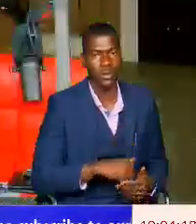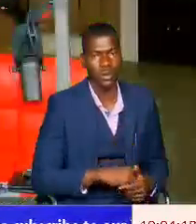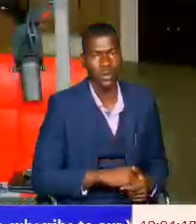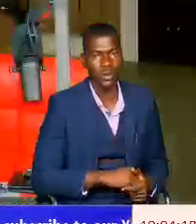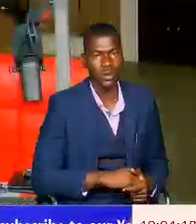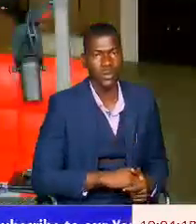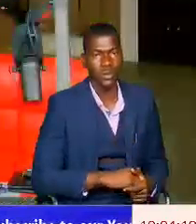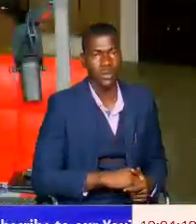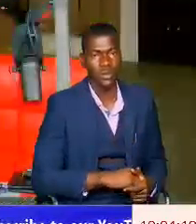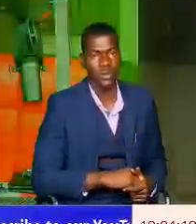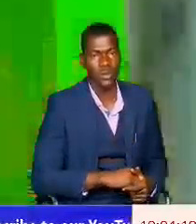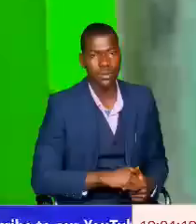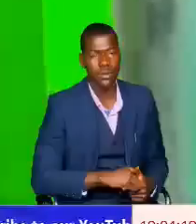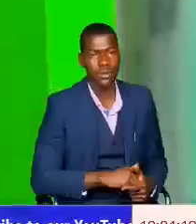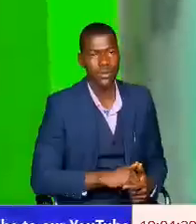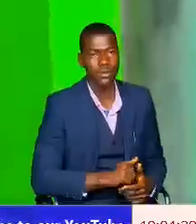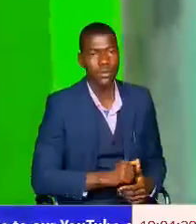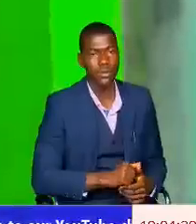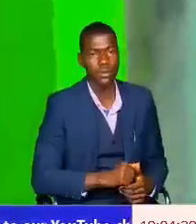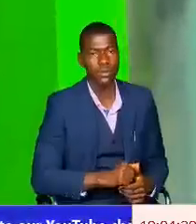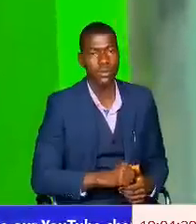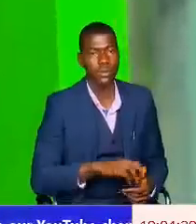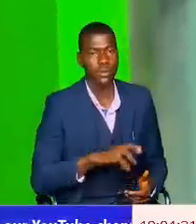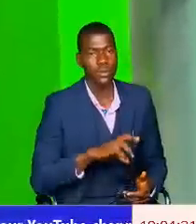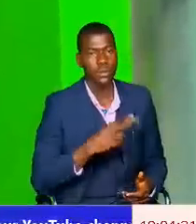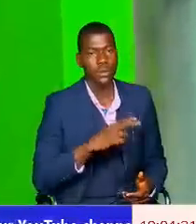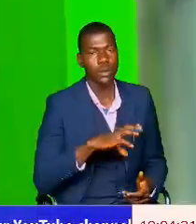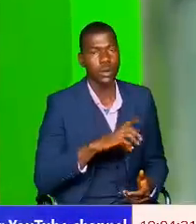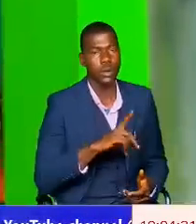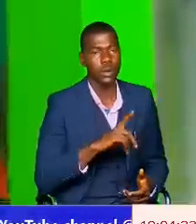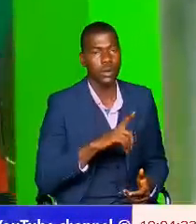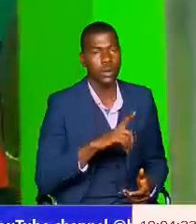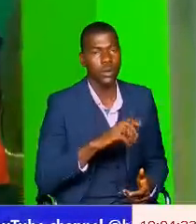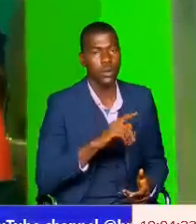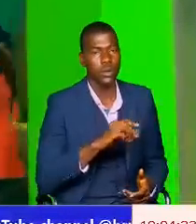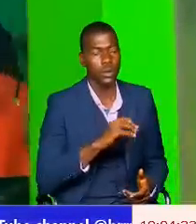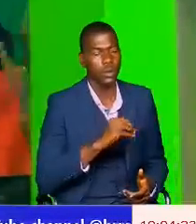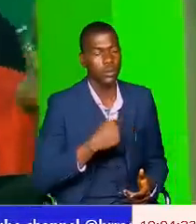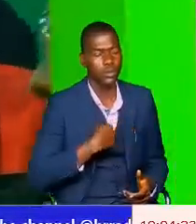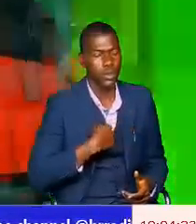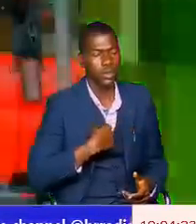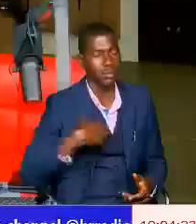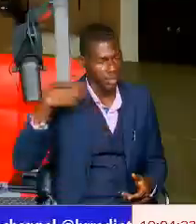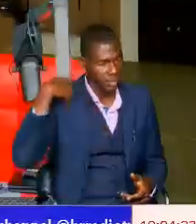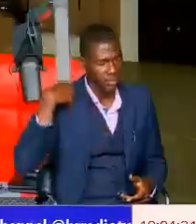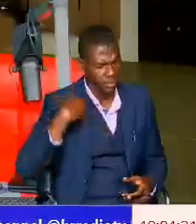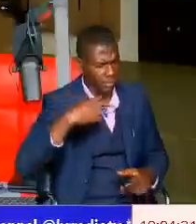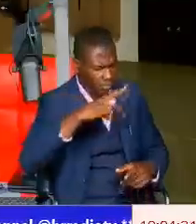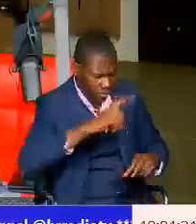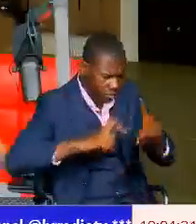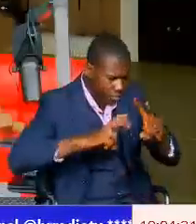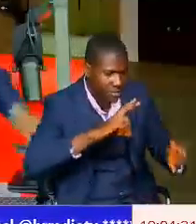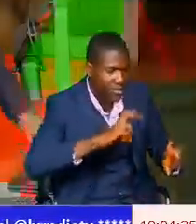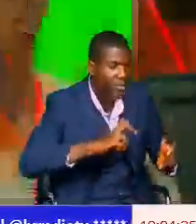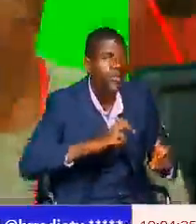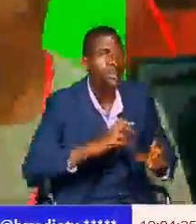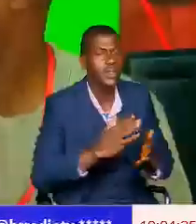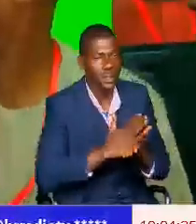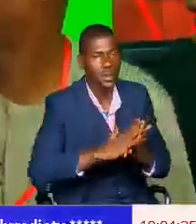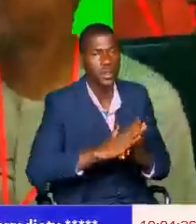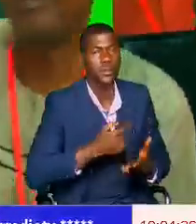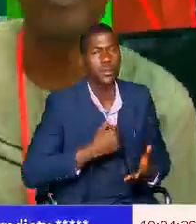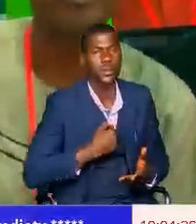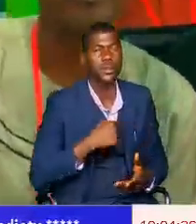All right, President. My name is Al-Mustafa Chinoko, the head research and survey unit. Yes, sir. Yes, sir. My name is Nandechi